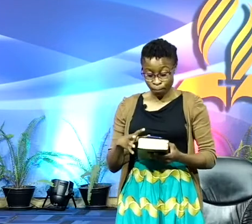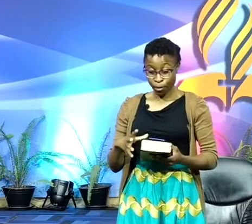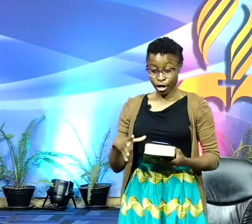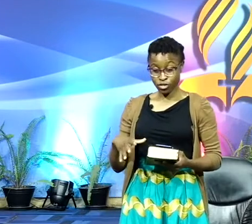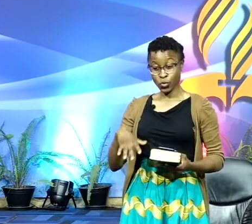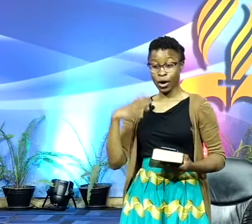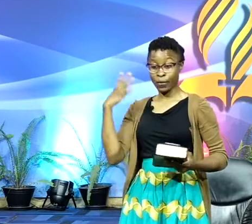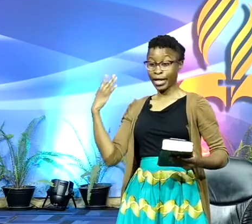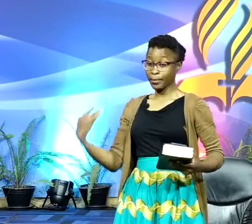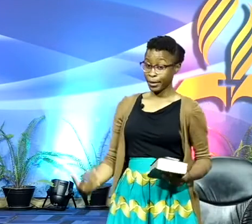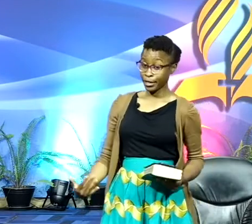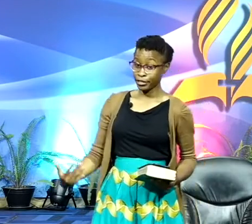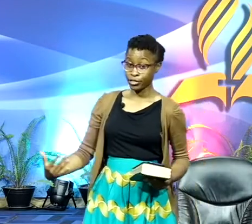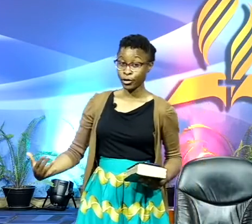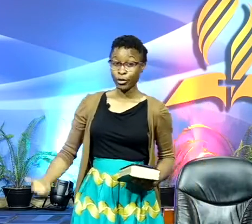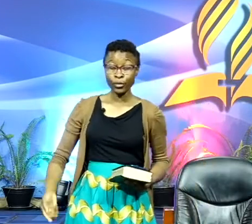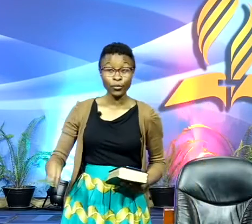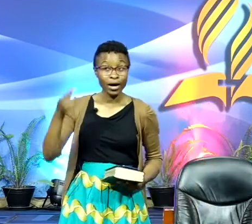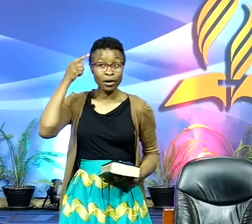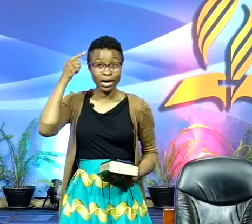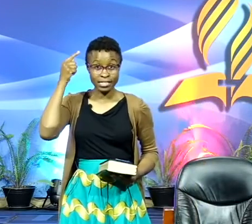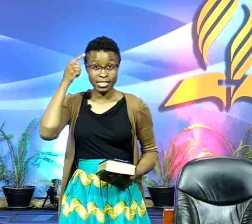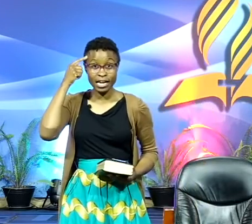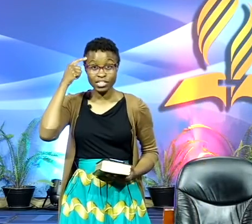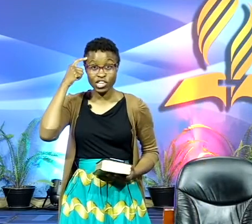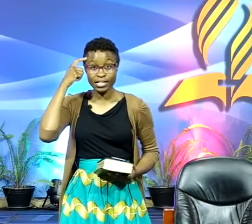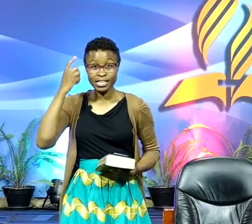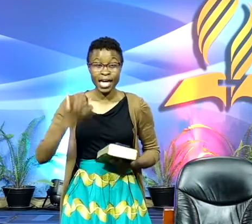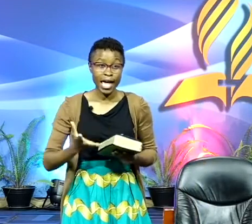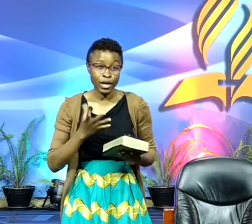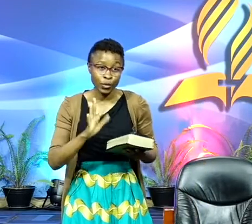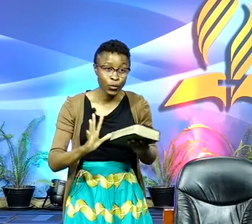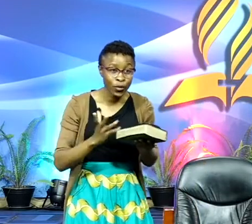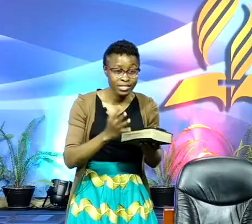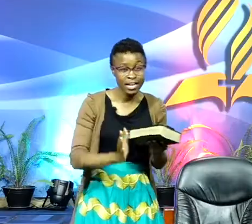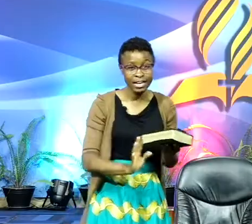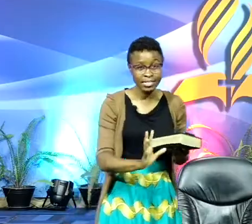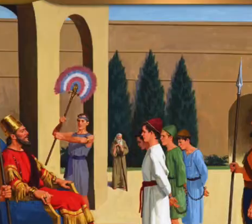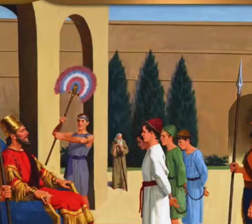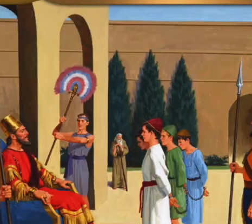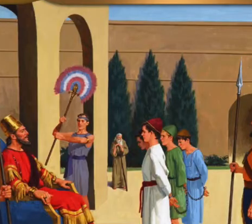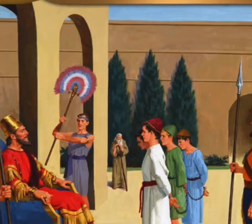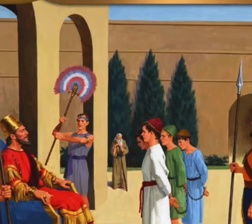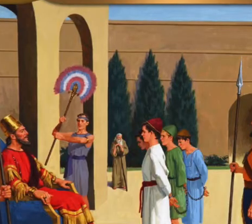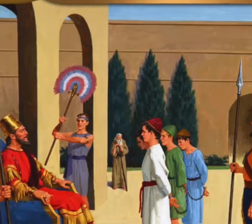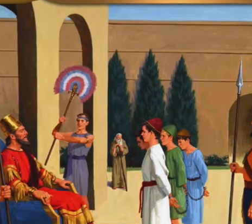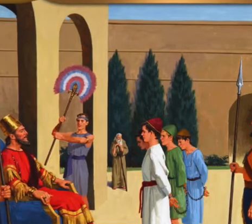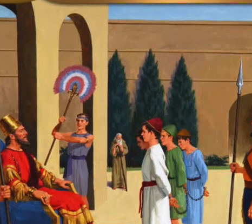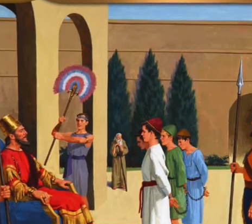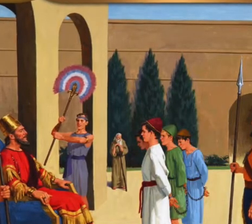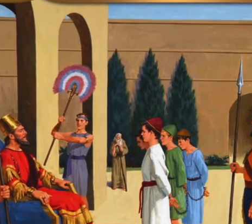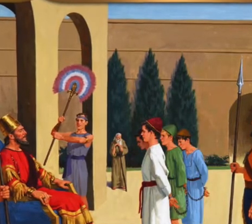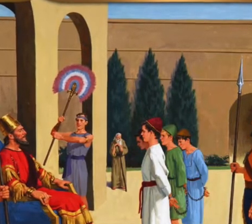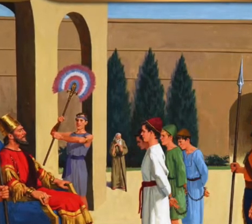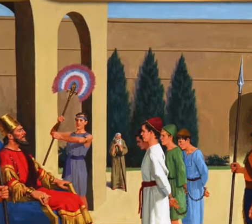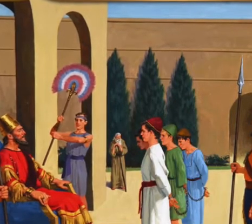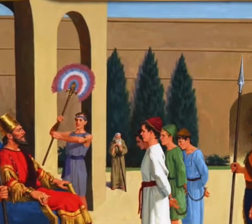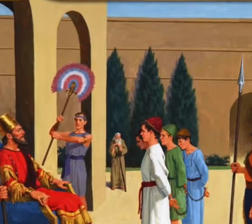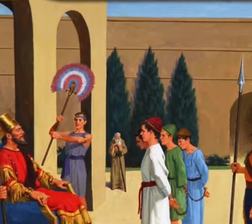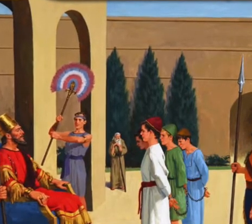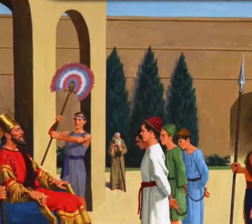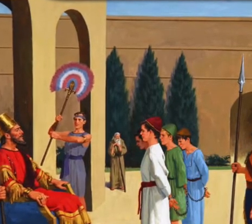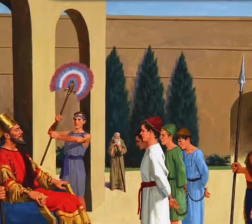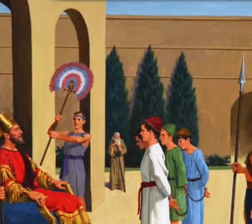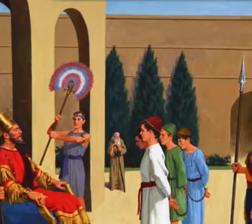look for boys who are well-built, who are intelligent, and who are talented. And among the boys who